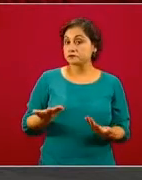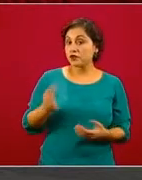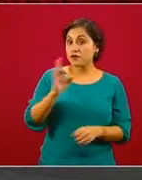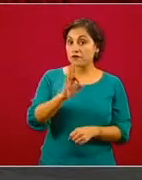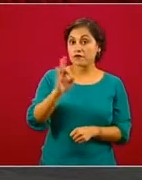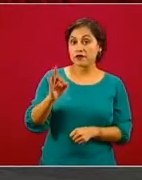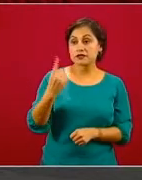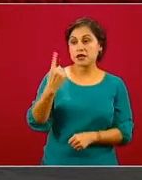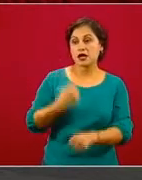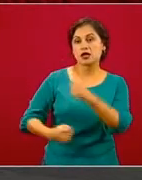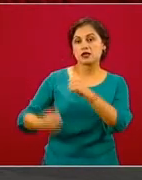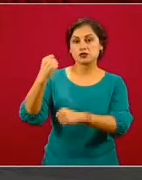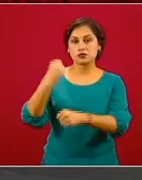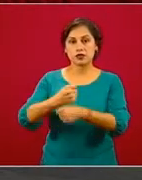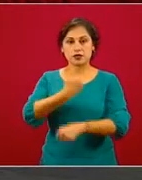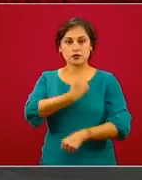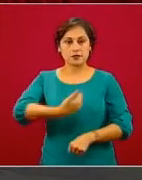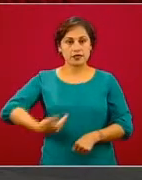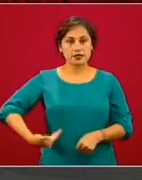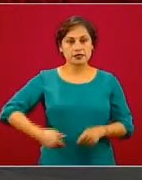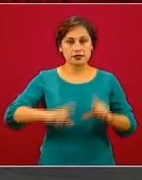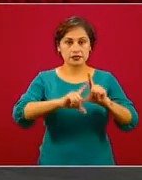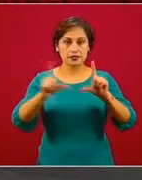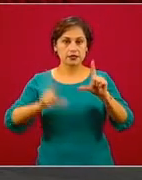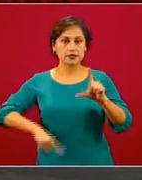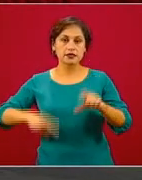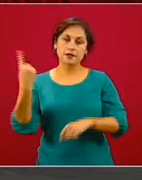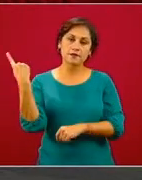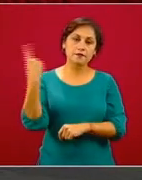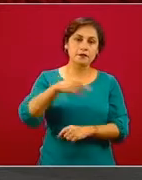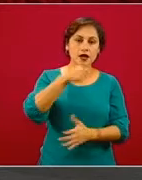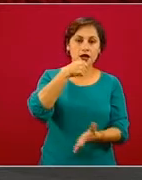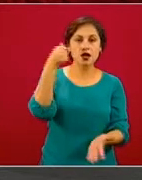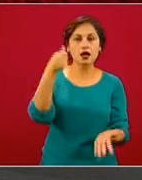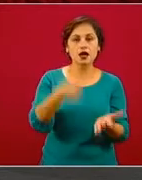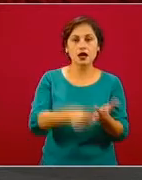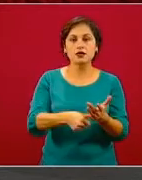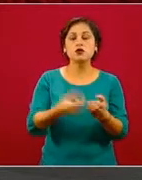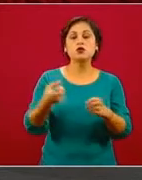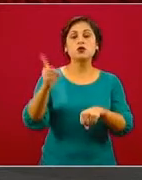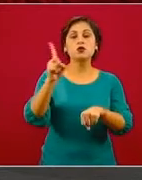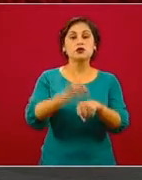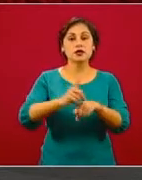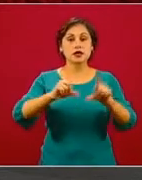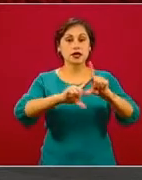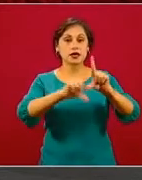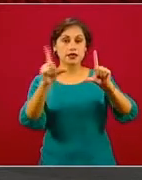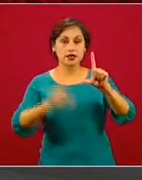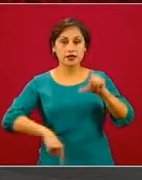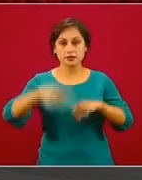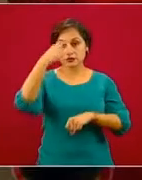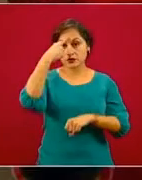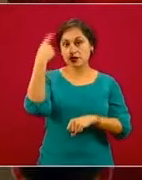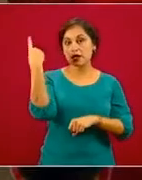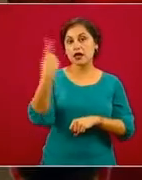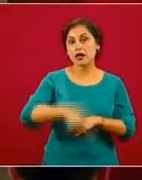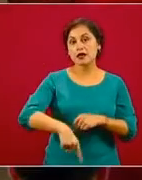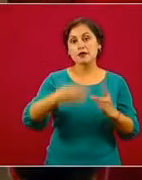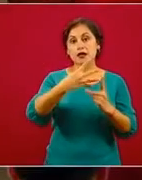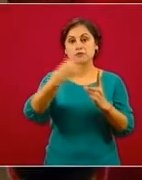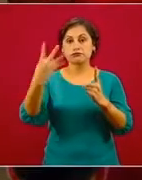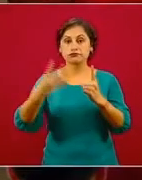1 year ago, the President decreed that May 17th would be National Day